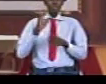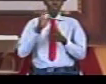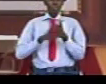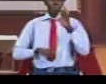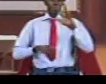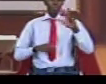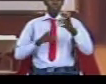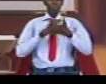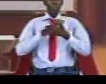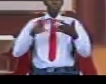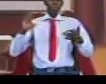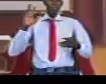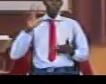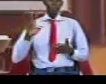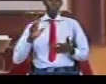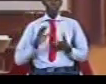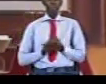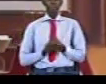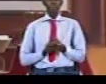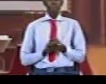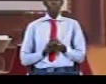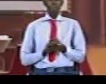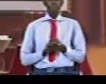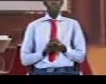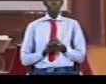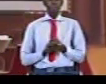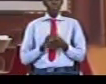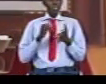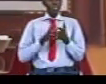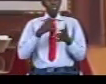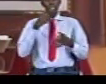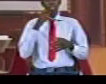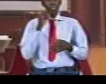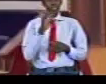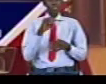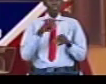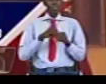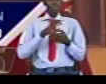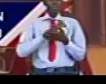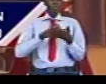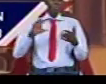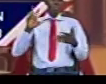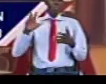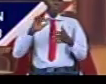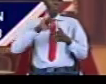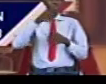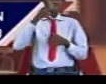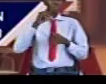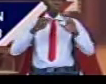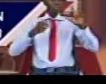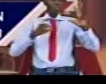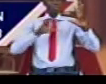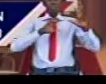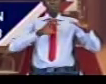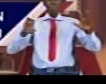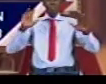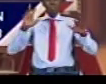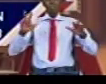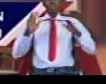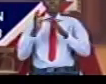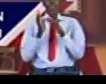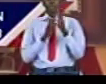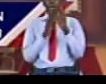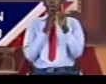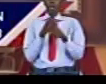3, I'm reading from verse 3. It says in verse 3, John chapter 3, Jesus answered and said